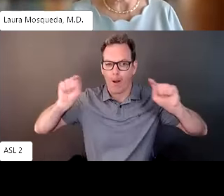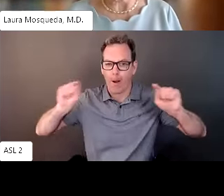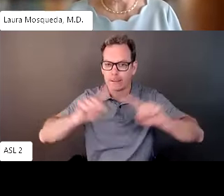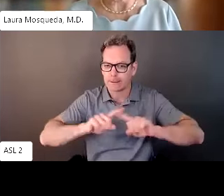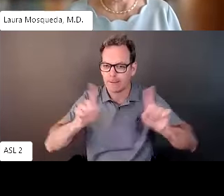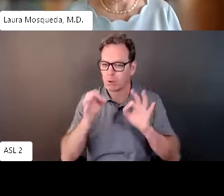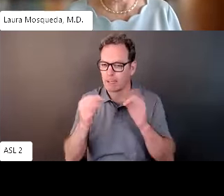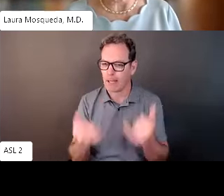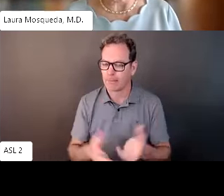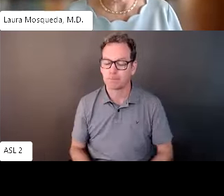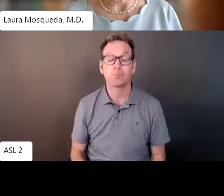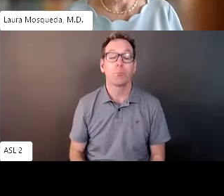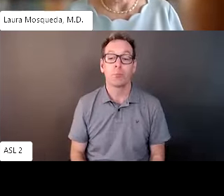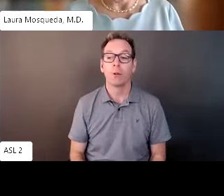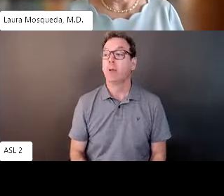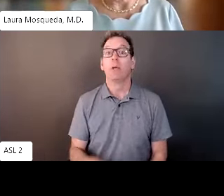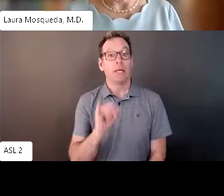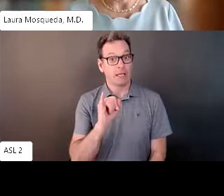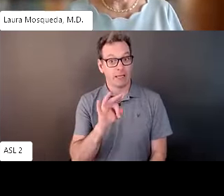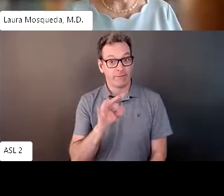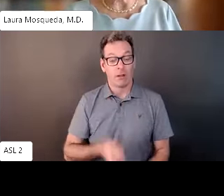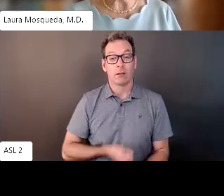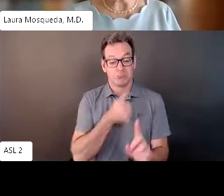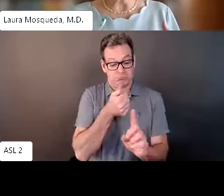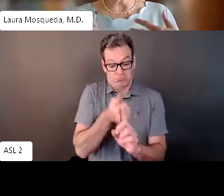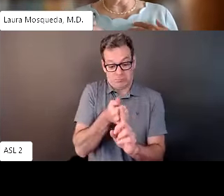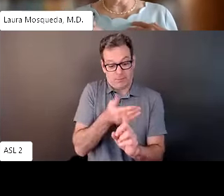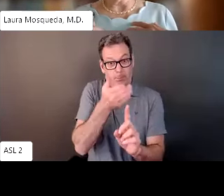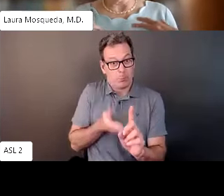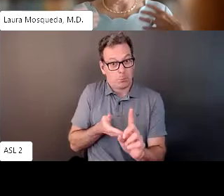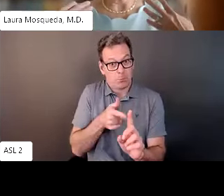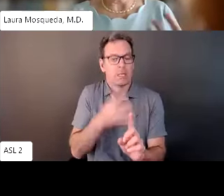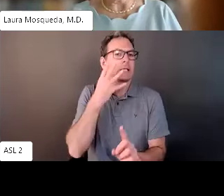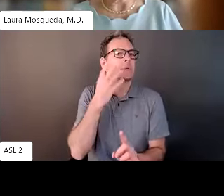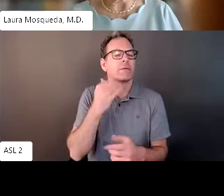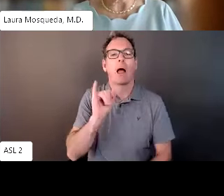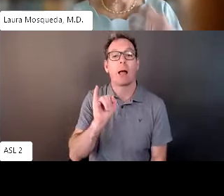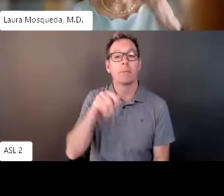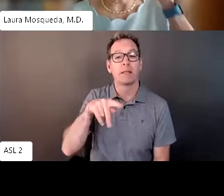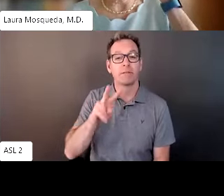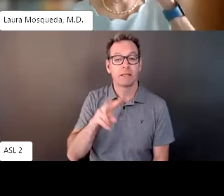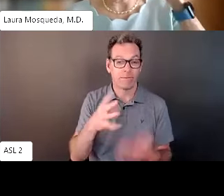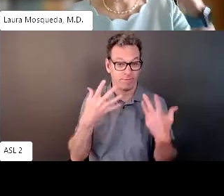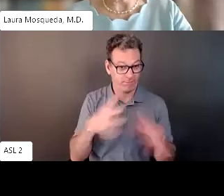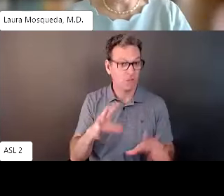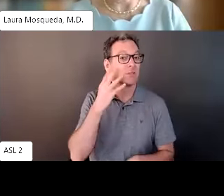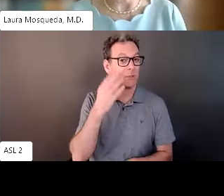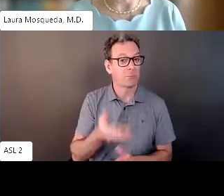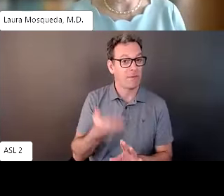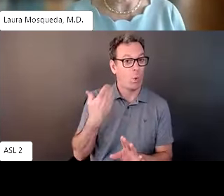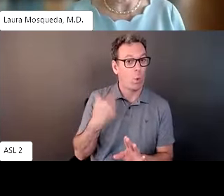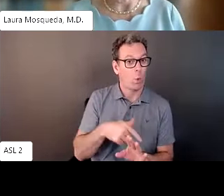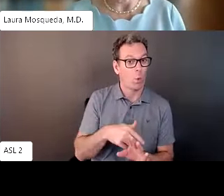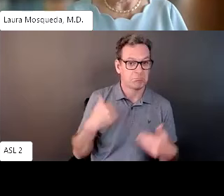partner violence earlier in life, you now may have a lot of traumatic symptoms well into